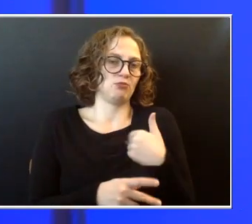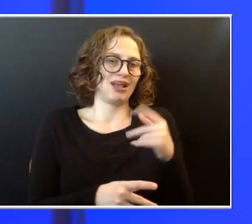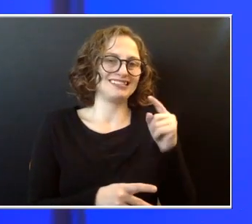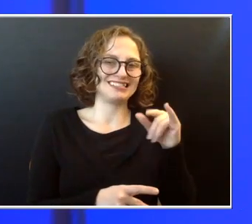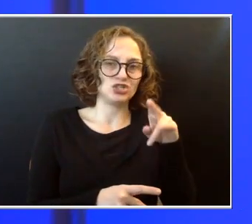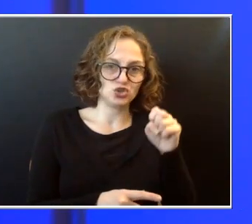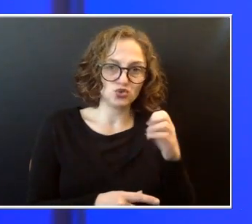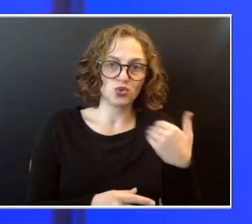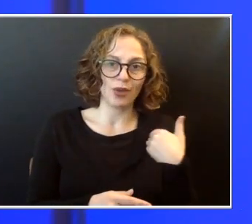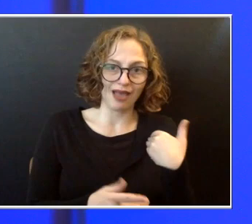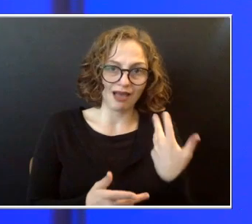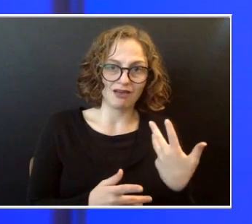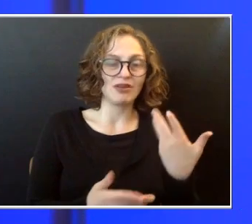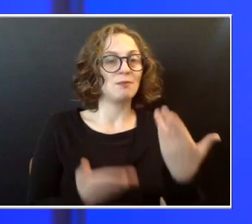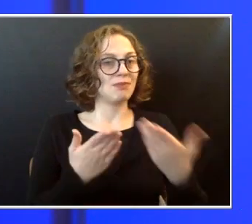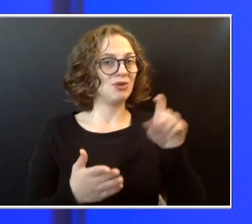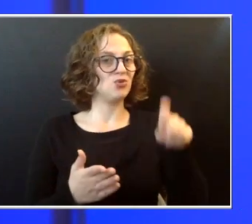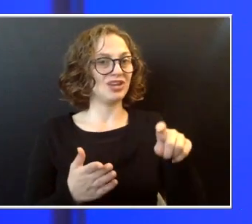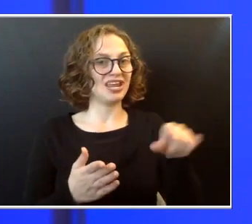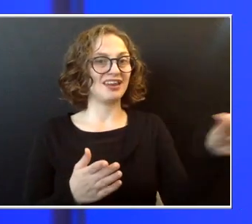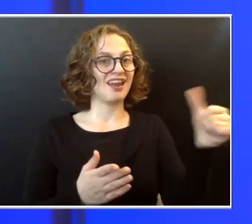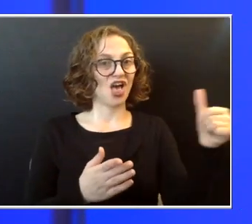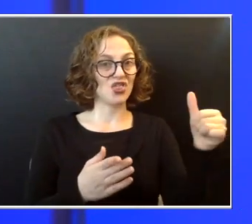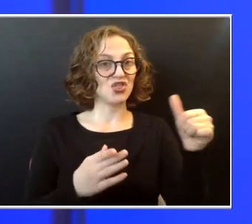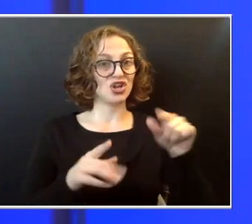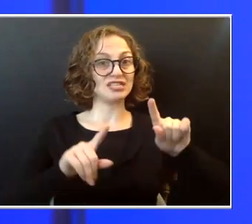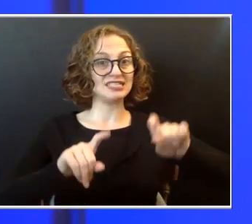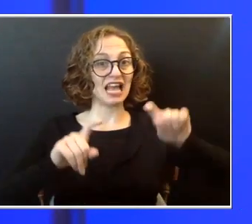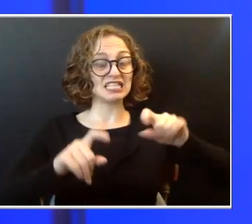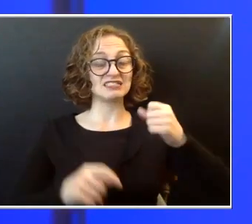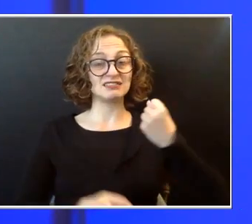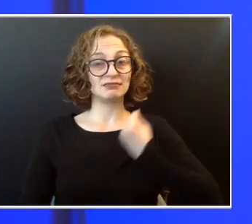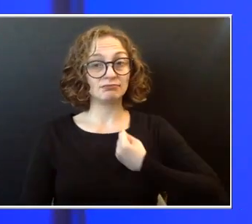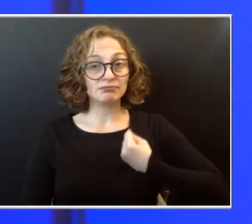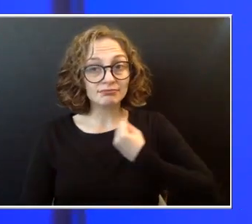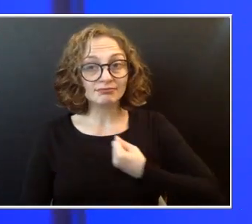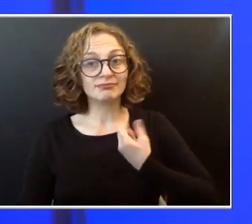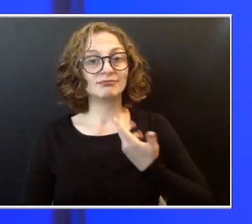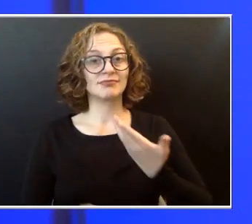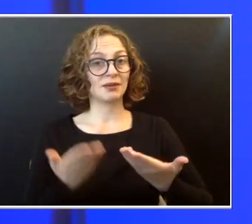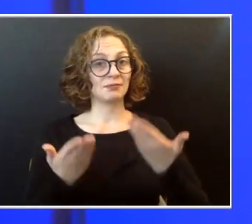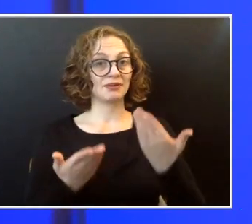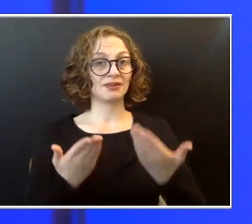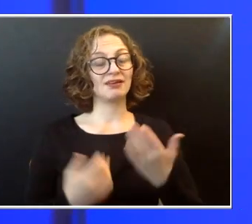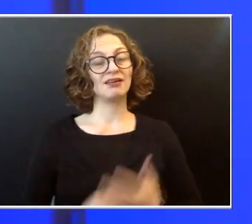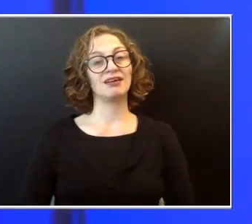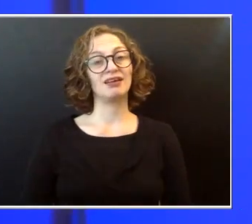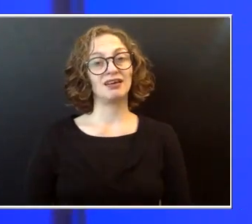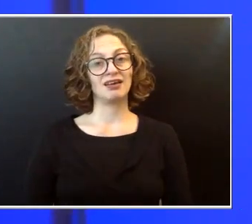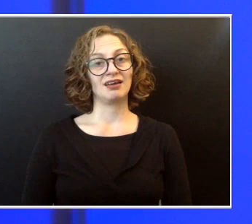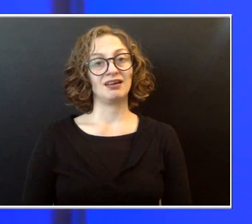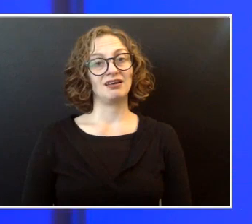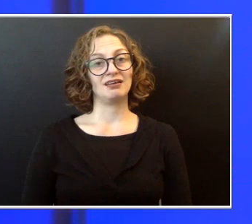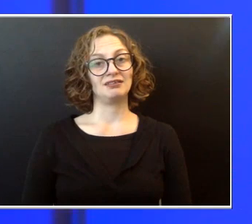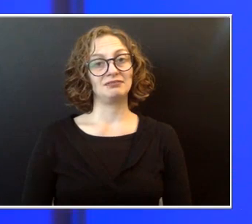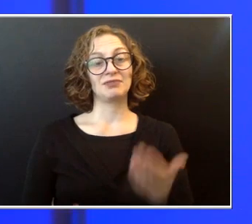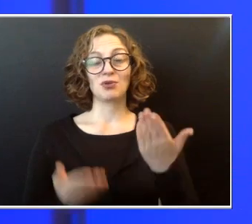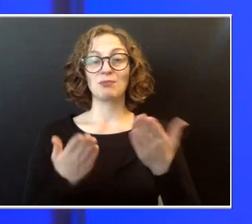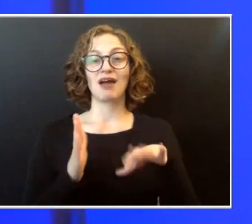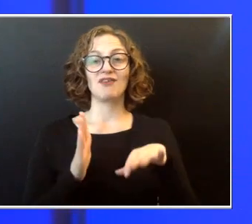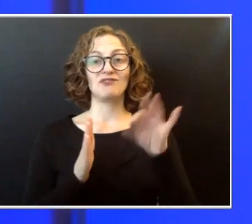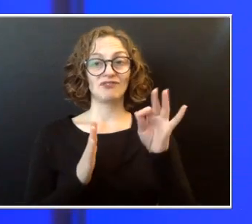test. Maybe a sonogram could be also something that may show something that the mammogram doesn't